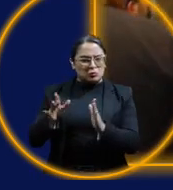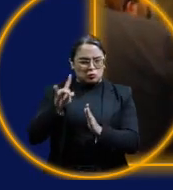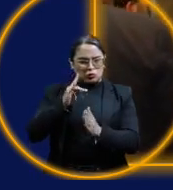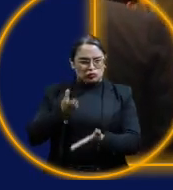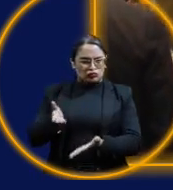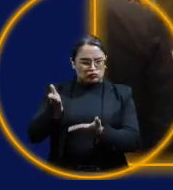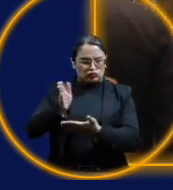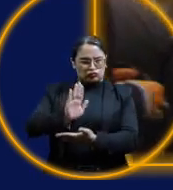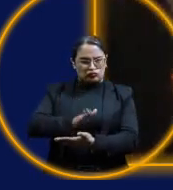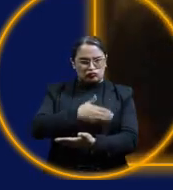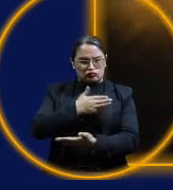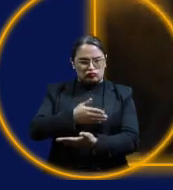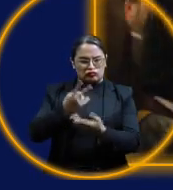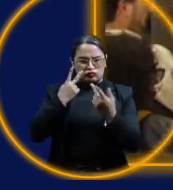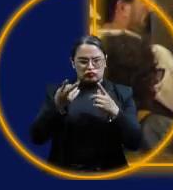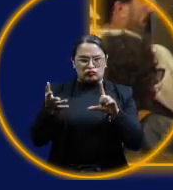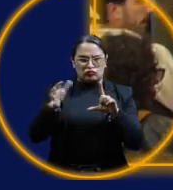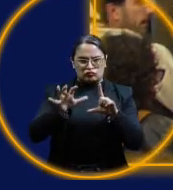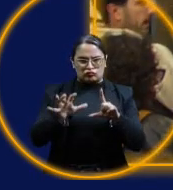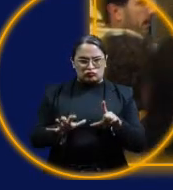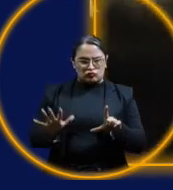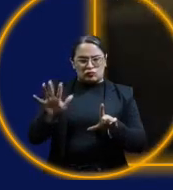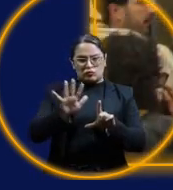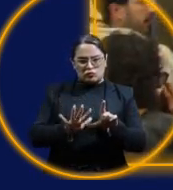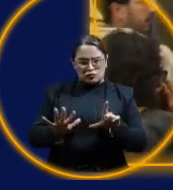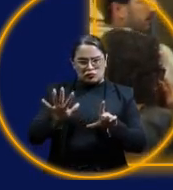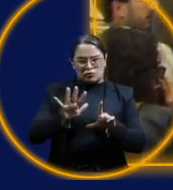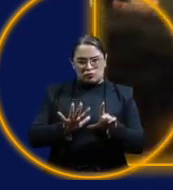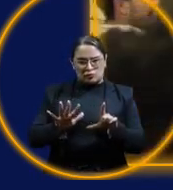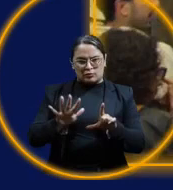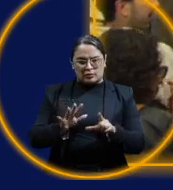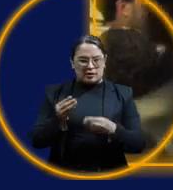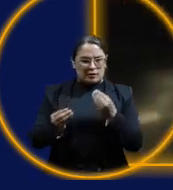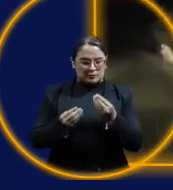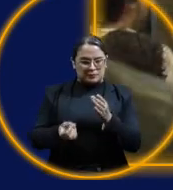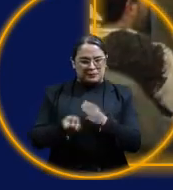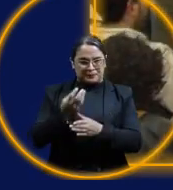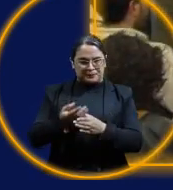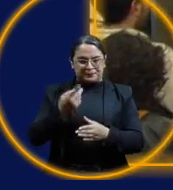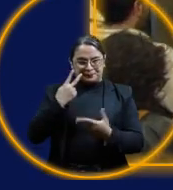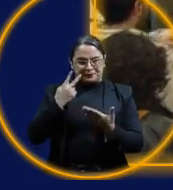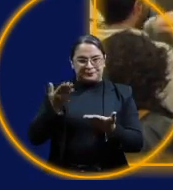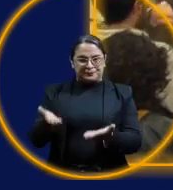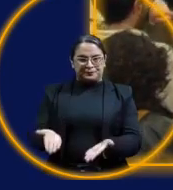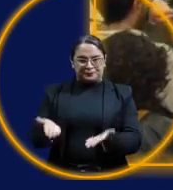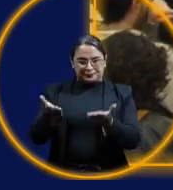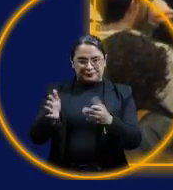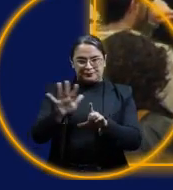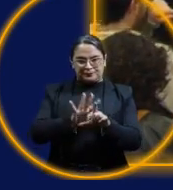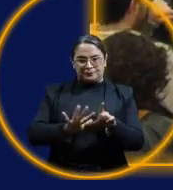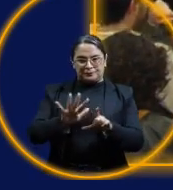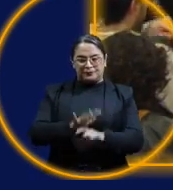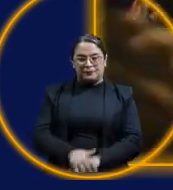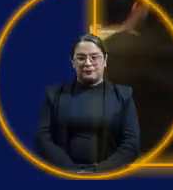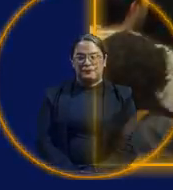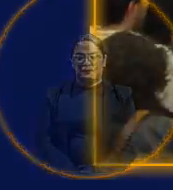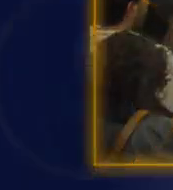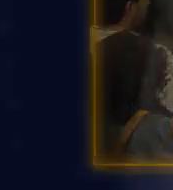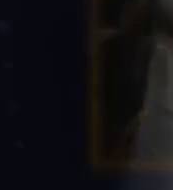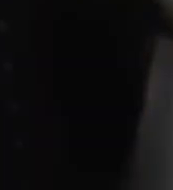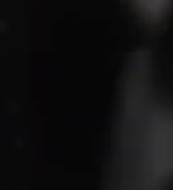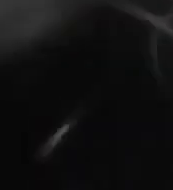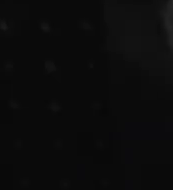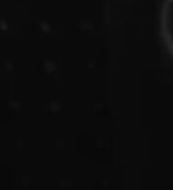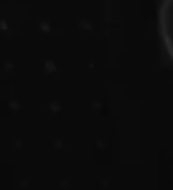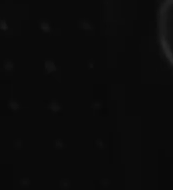done you Listen to music and then We have some clips of the ones That She produ so If We could Run the video